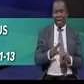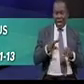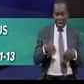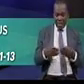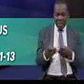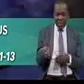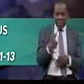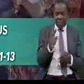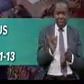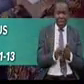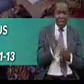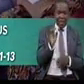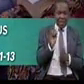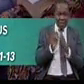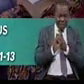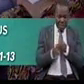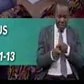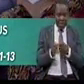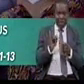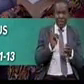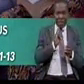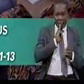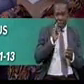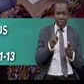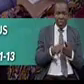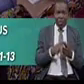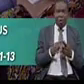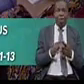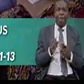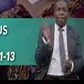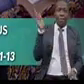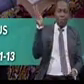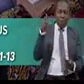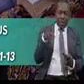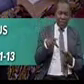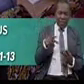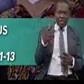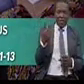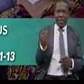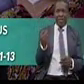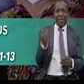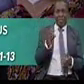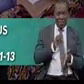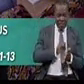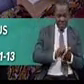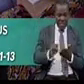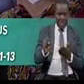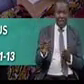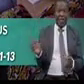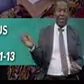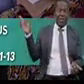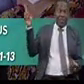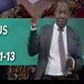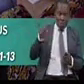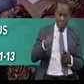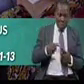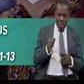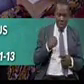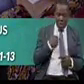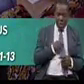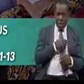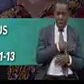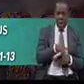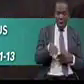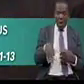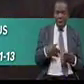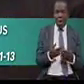of the saints. It's for the work of the ministry. Till we all come. Till we all come.